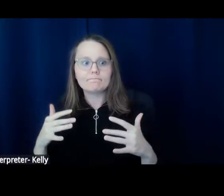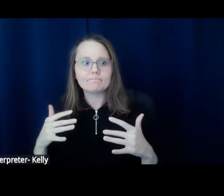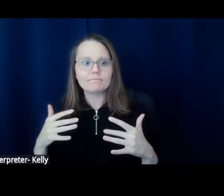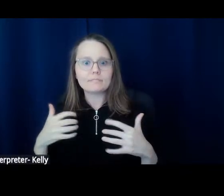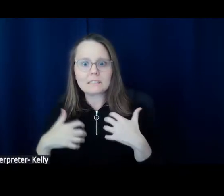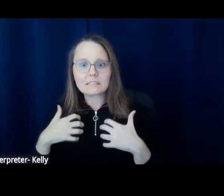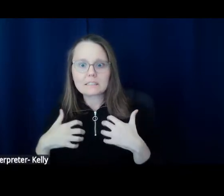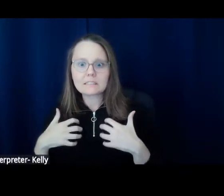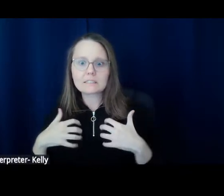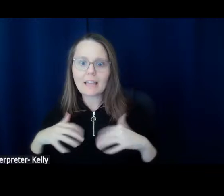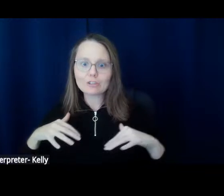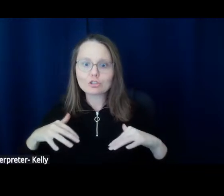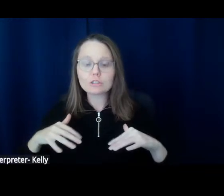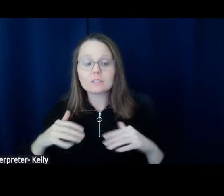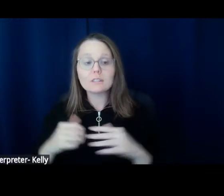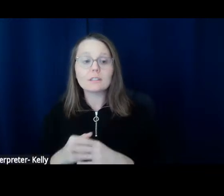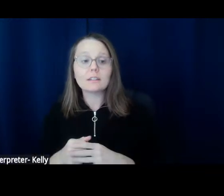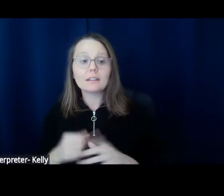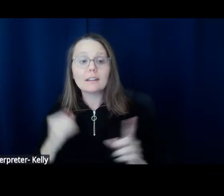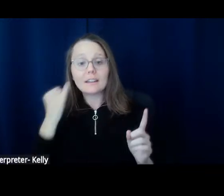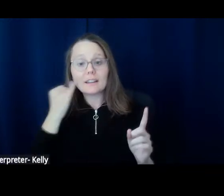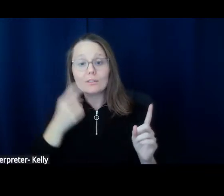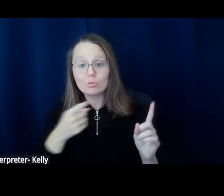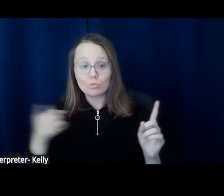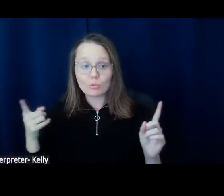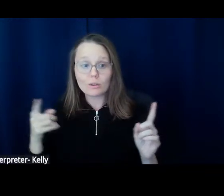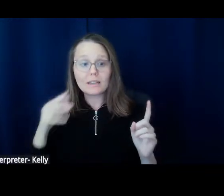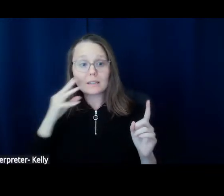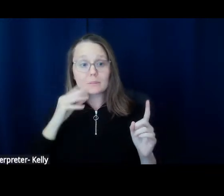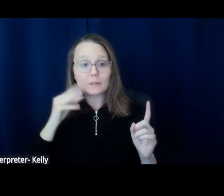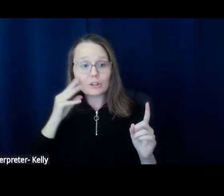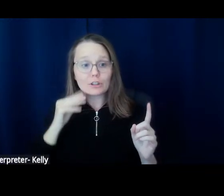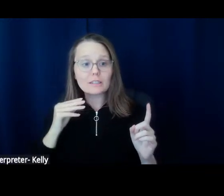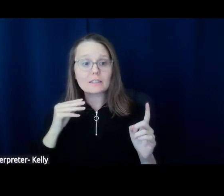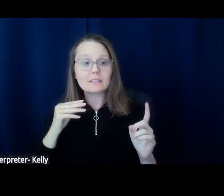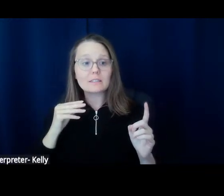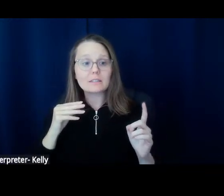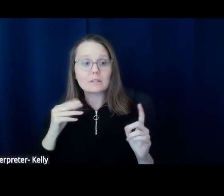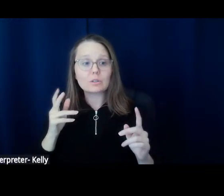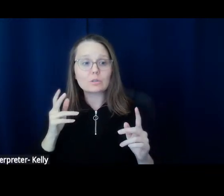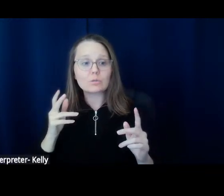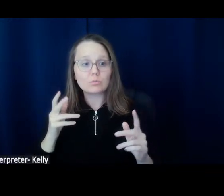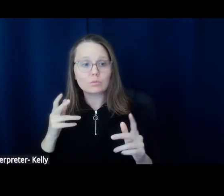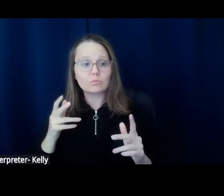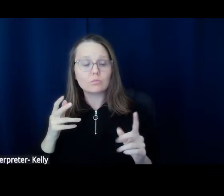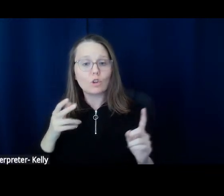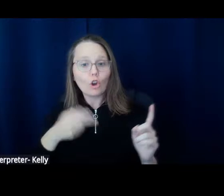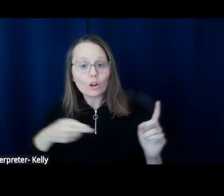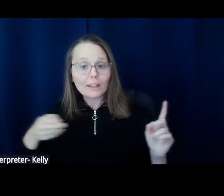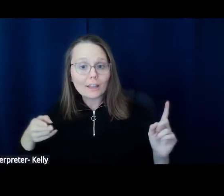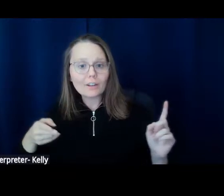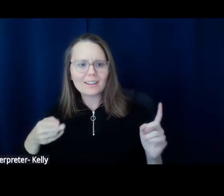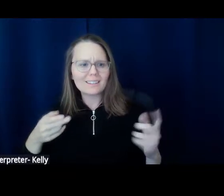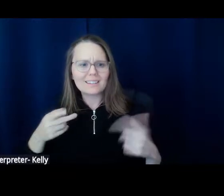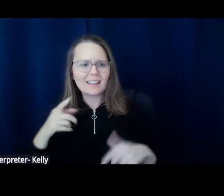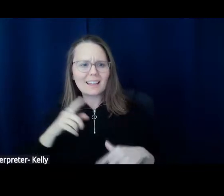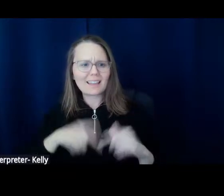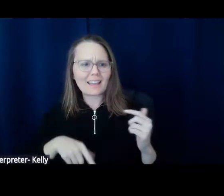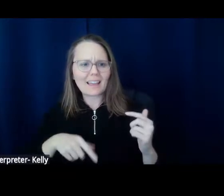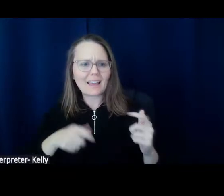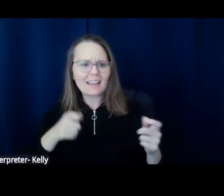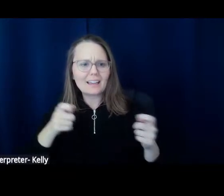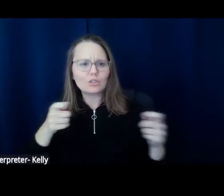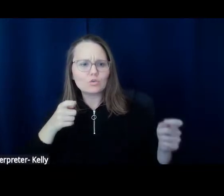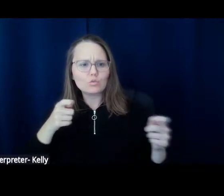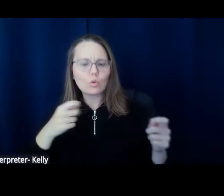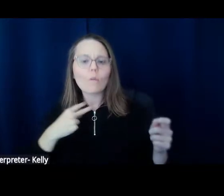anybody who is hard of hearing and the people who are around him know that he cannot control the volume of his